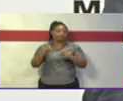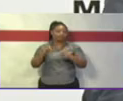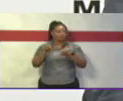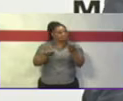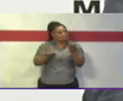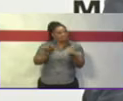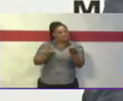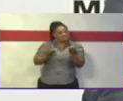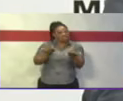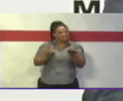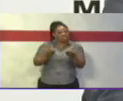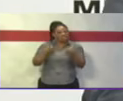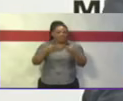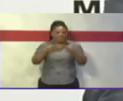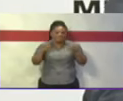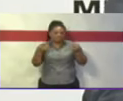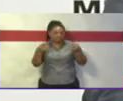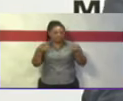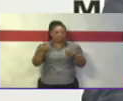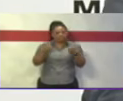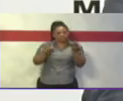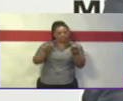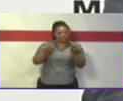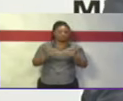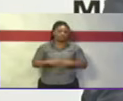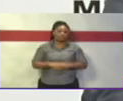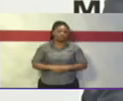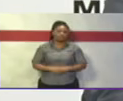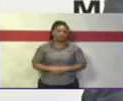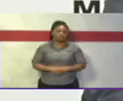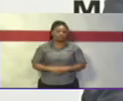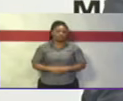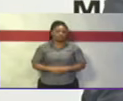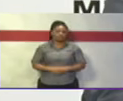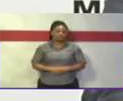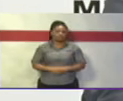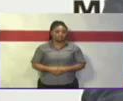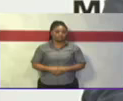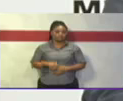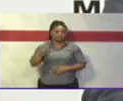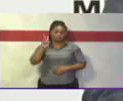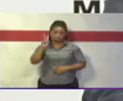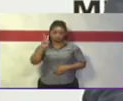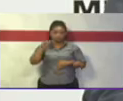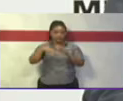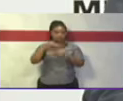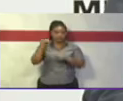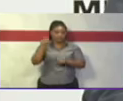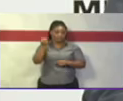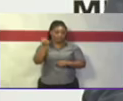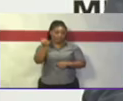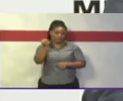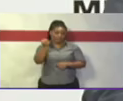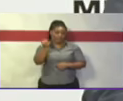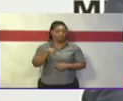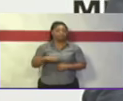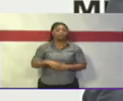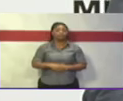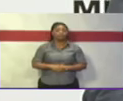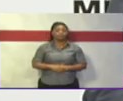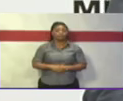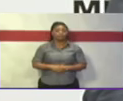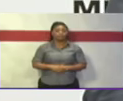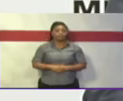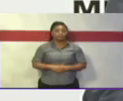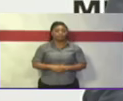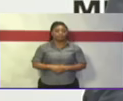side effects to be anywhere between 2 in a million to 40 to 30 in a million in terms of a wide